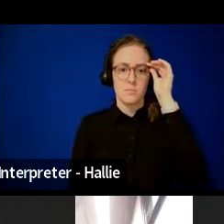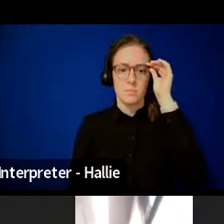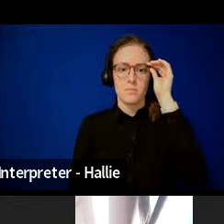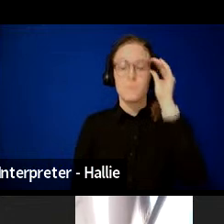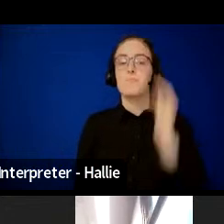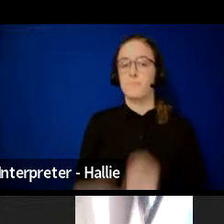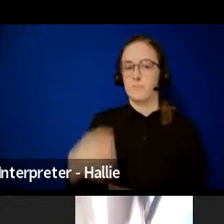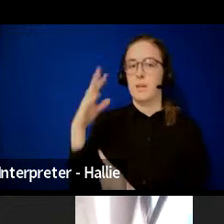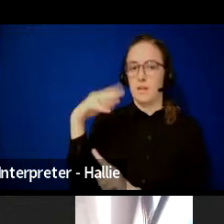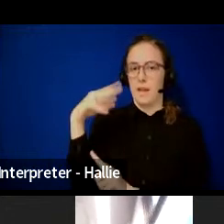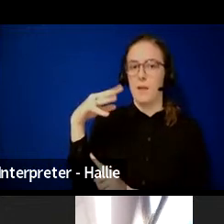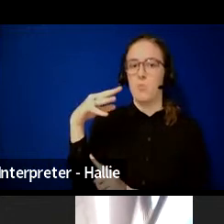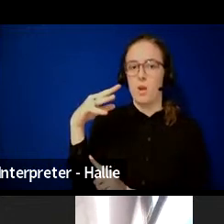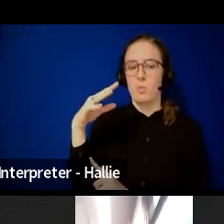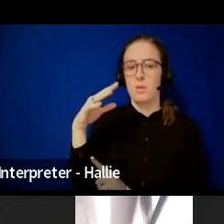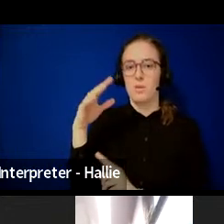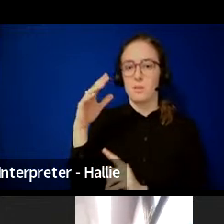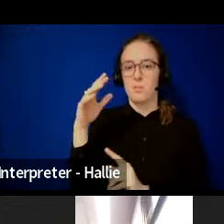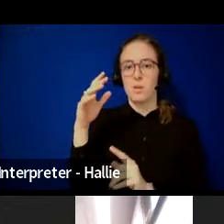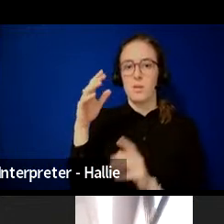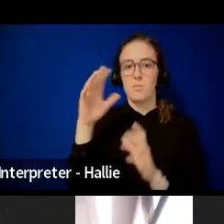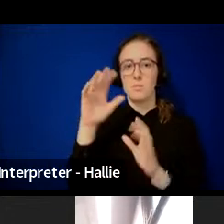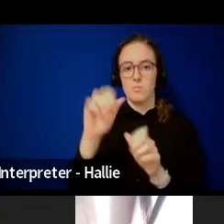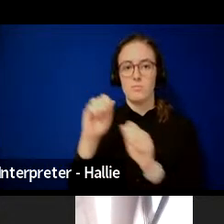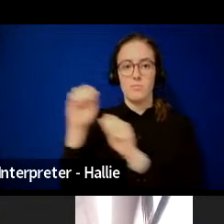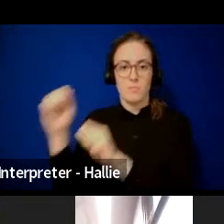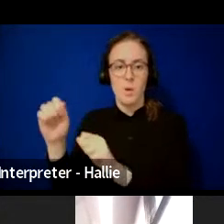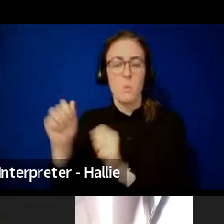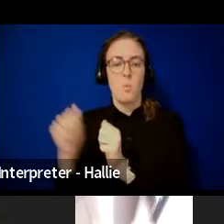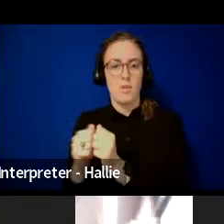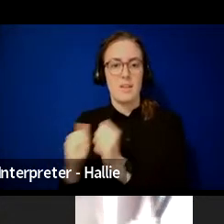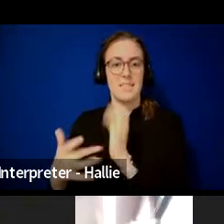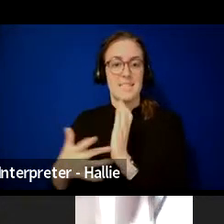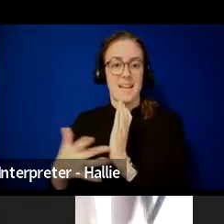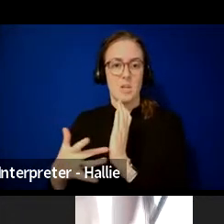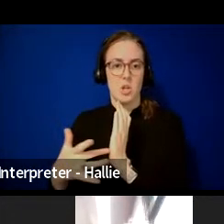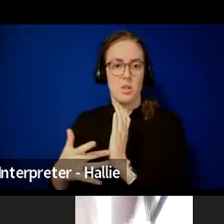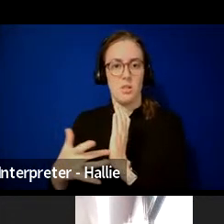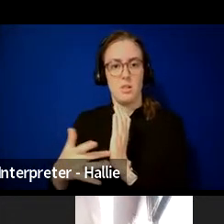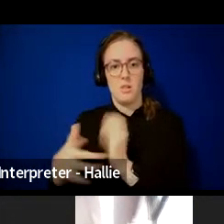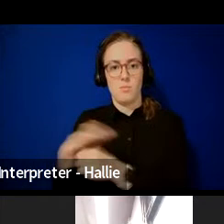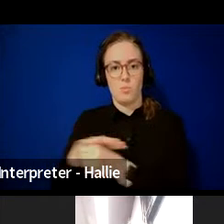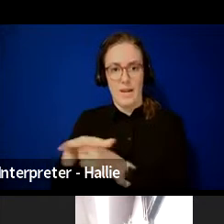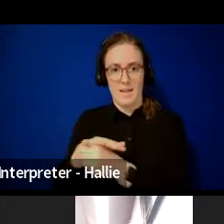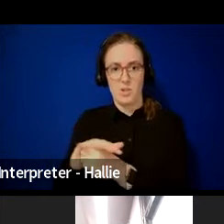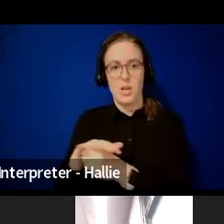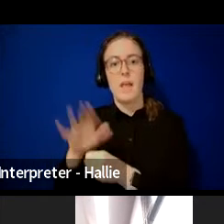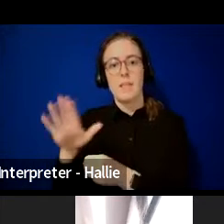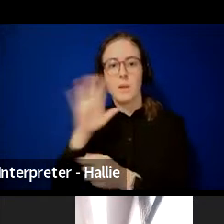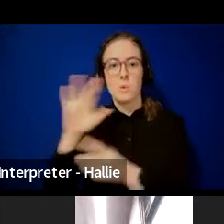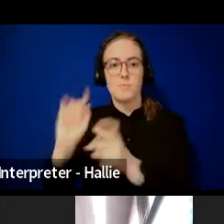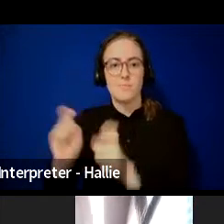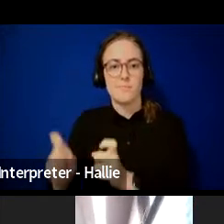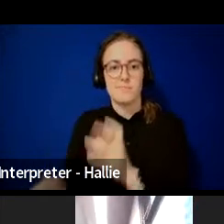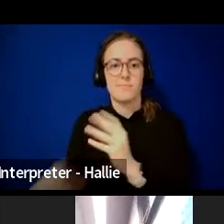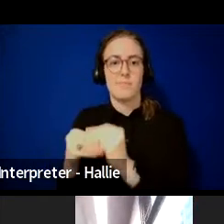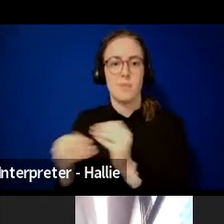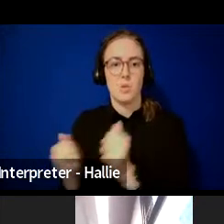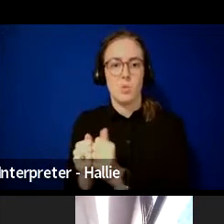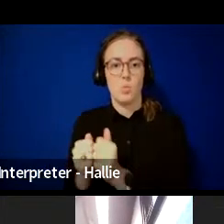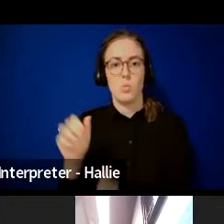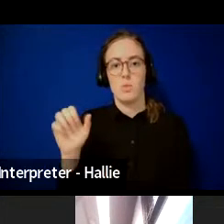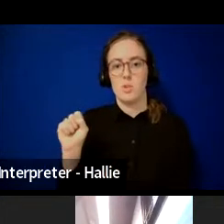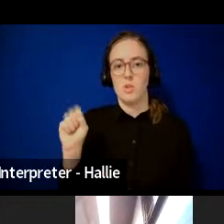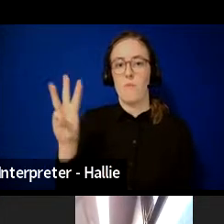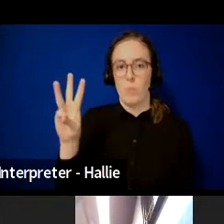Camera was taken by our technical branch, is being modified to be they're adding different software to it, and the camera is going right